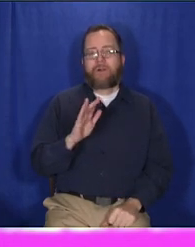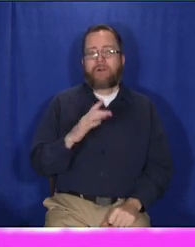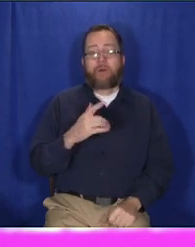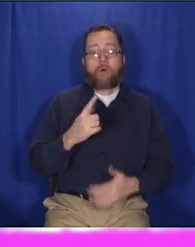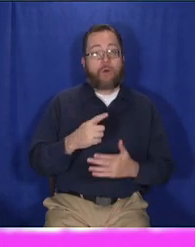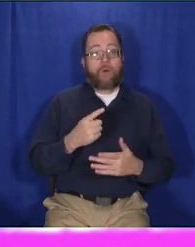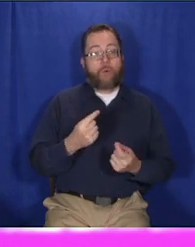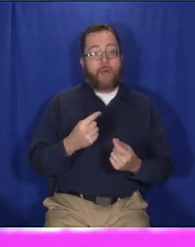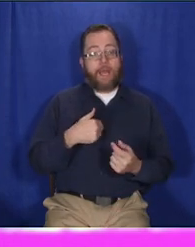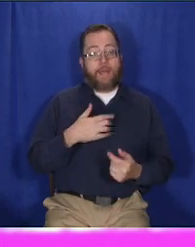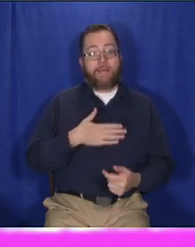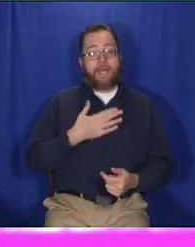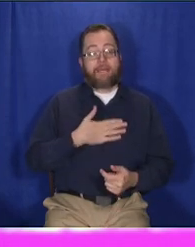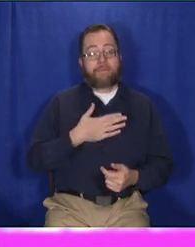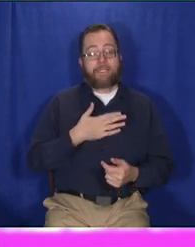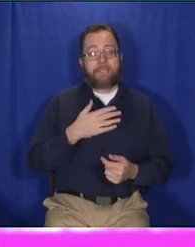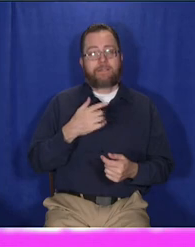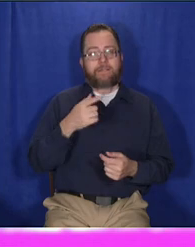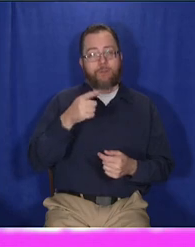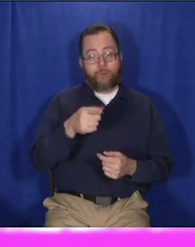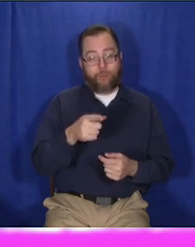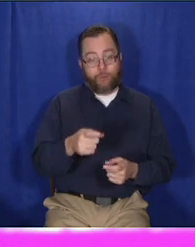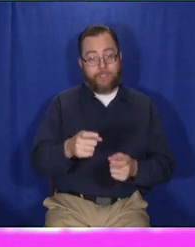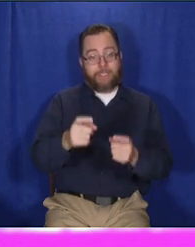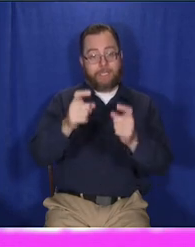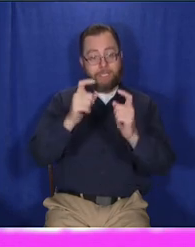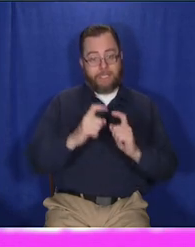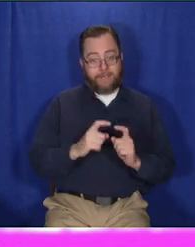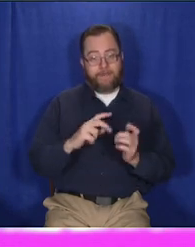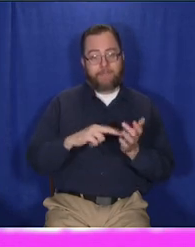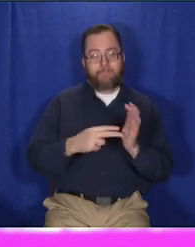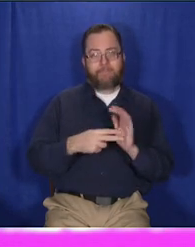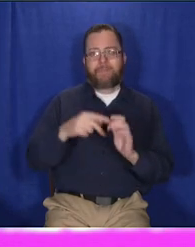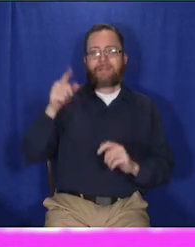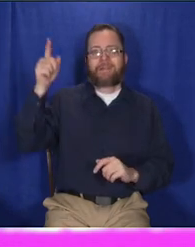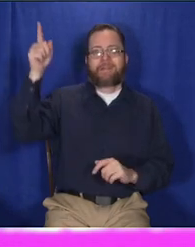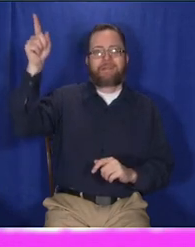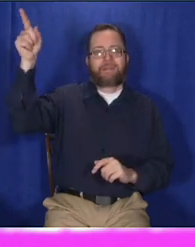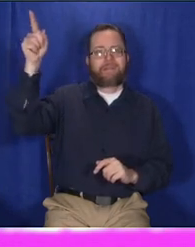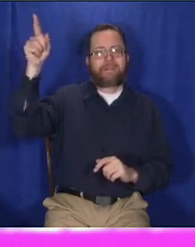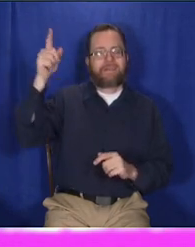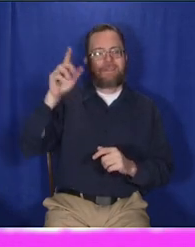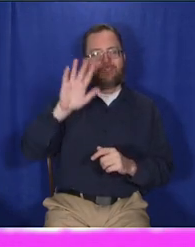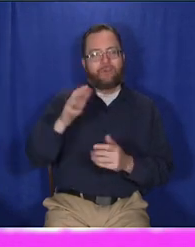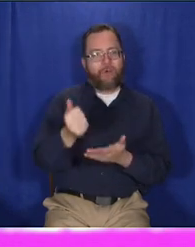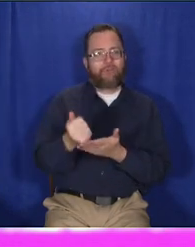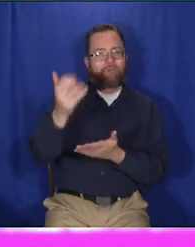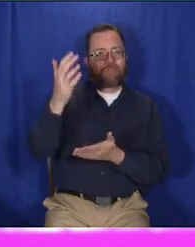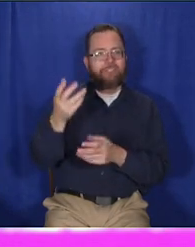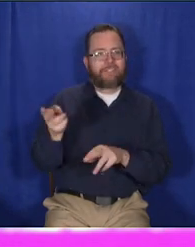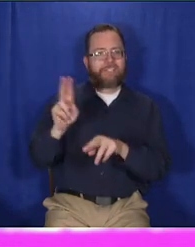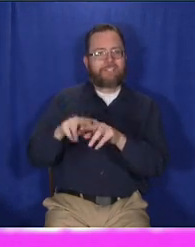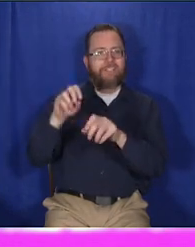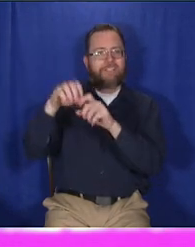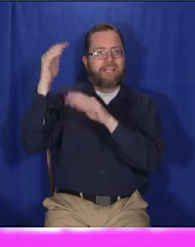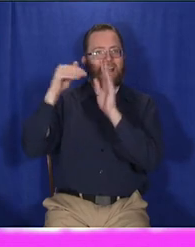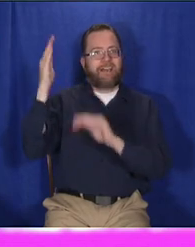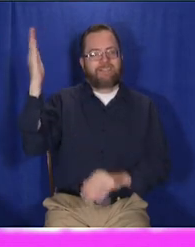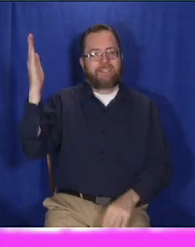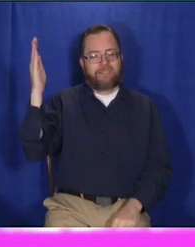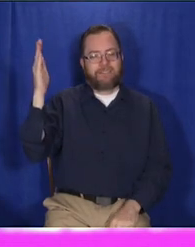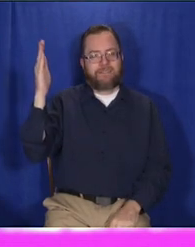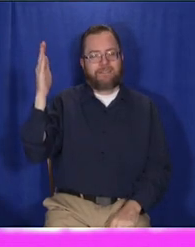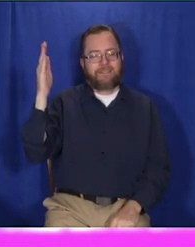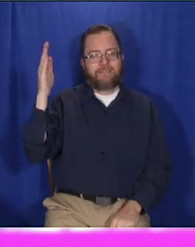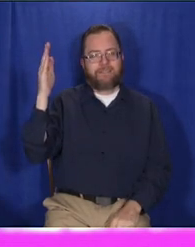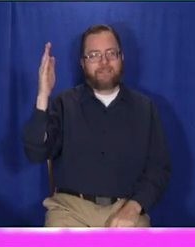profit. Paul is basically talking about an eternal return on investment. Now, Paul is saying something here